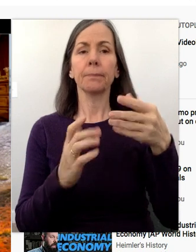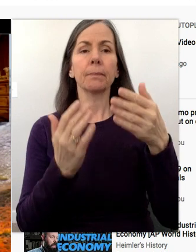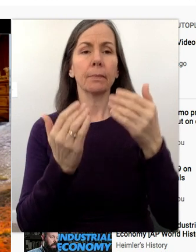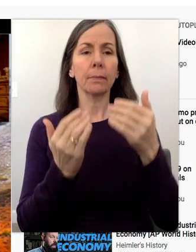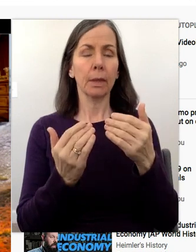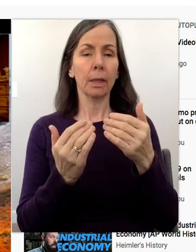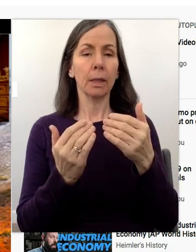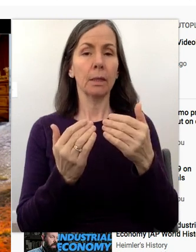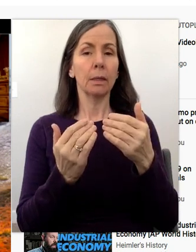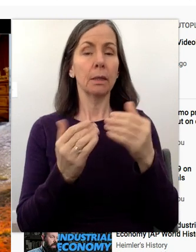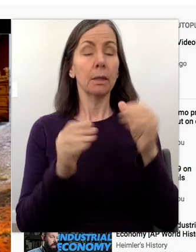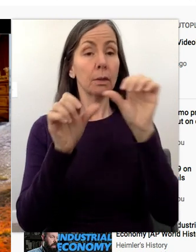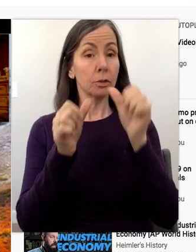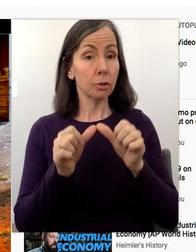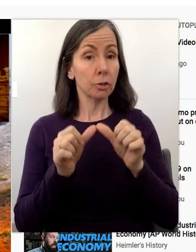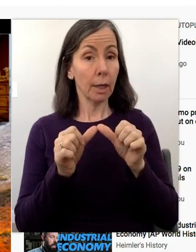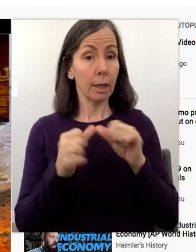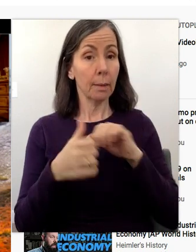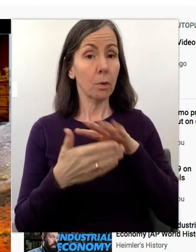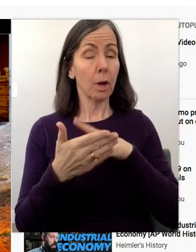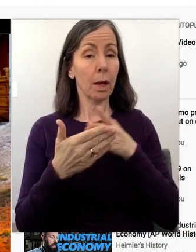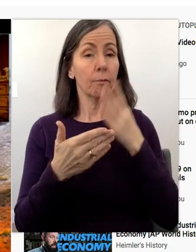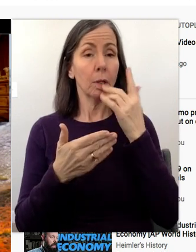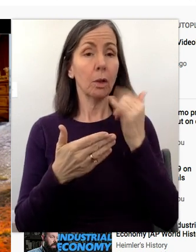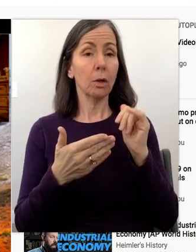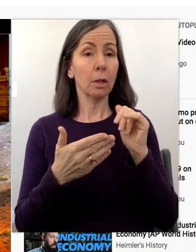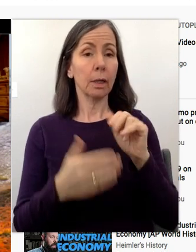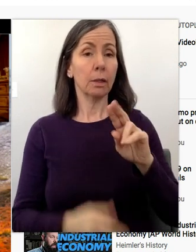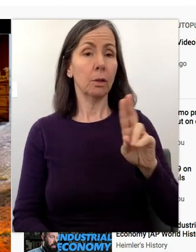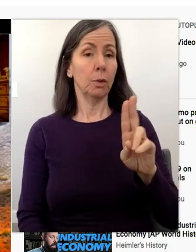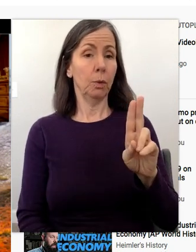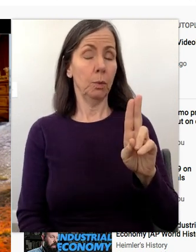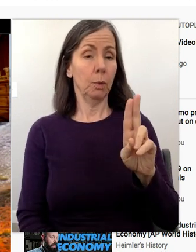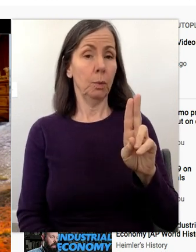And the shape of the graph looks like a U.